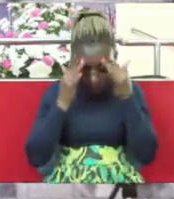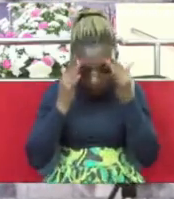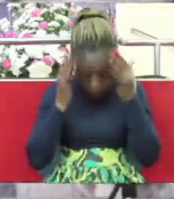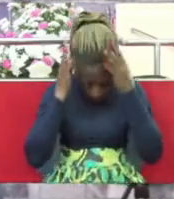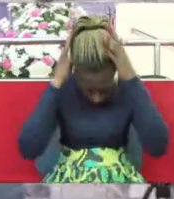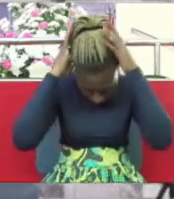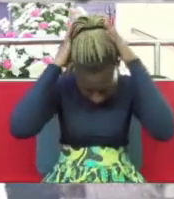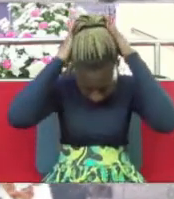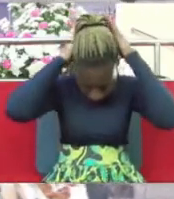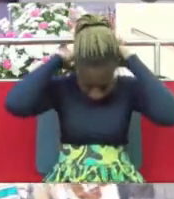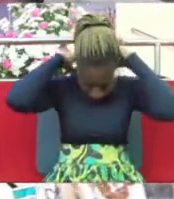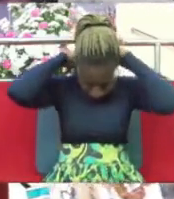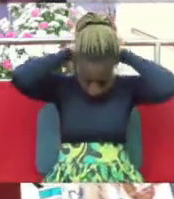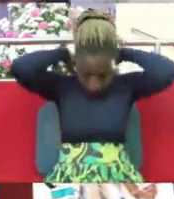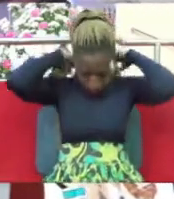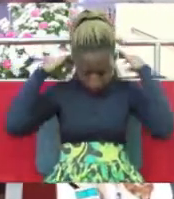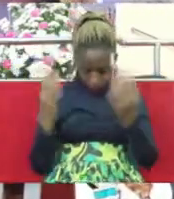Hallelujah. He is faithful.